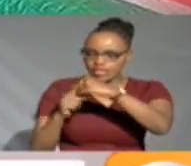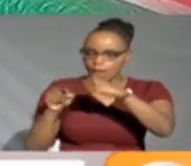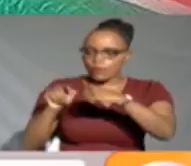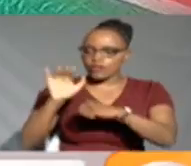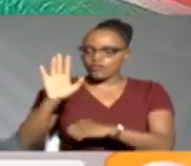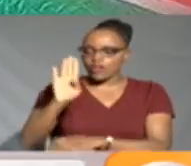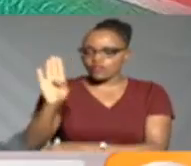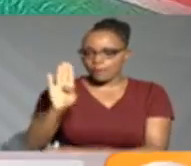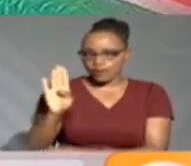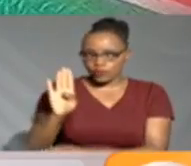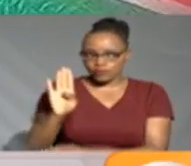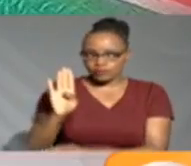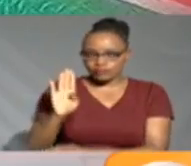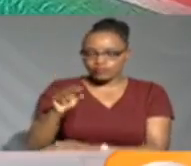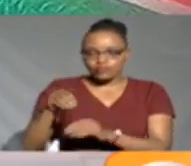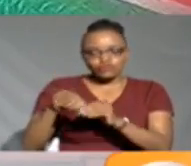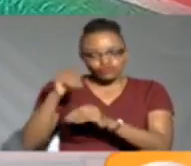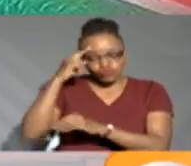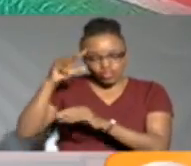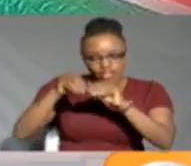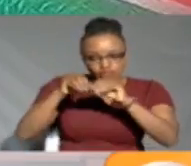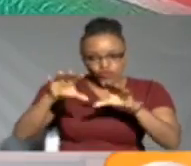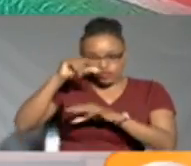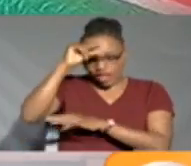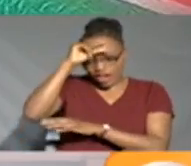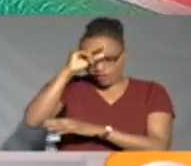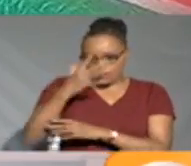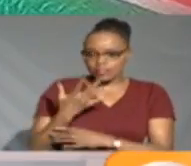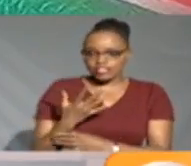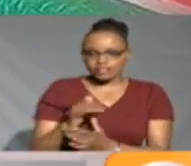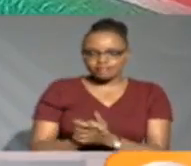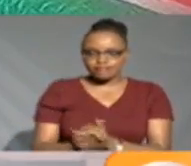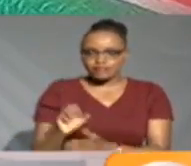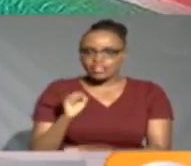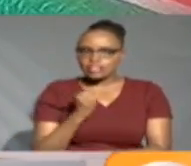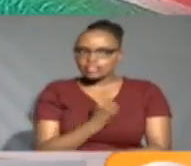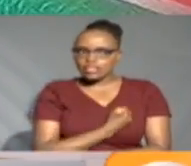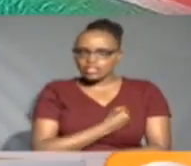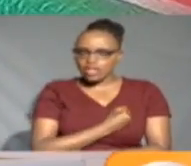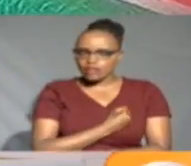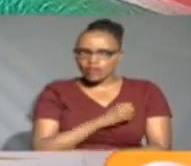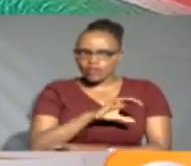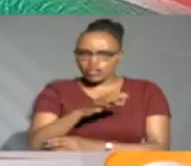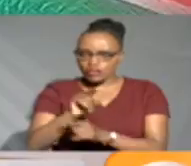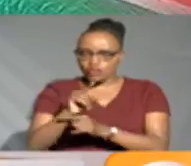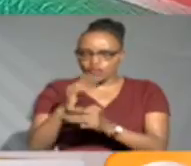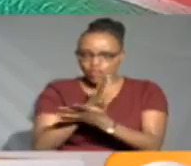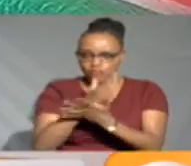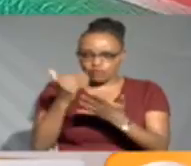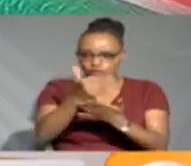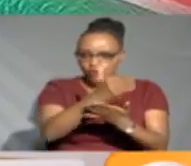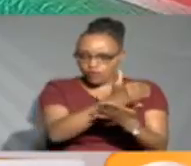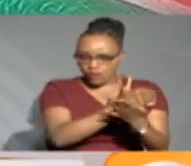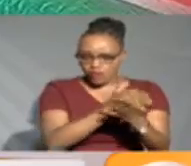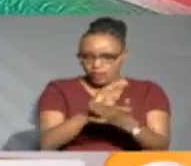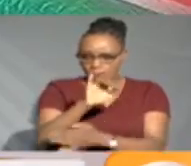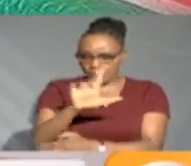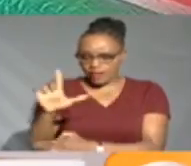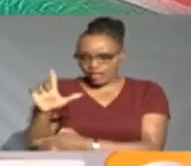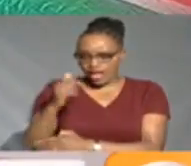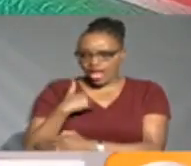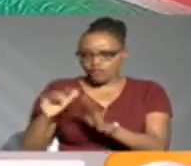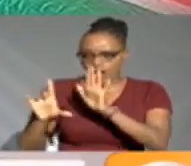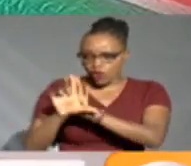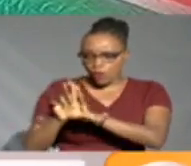316.5 billion shillings for the devolved units. The senators in the counter division of revenue bill argue that they had a law